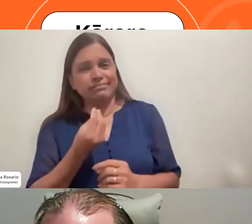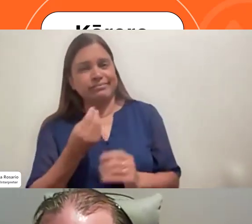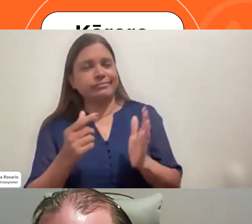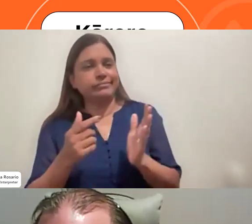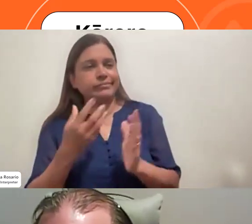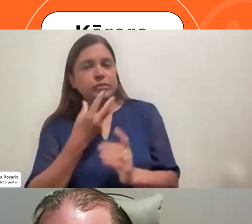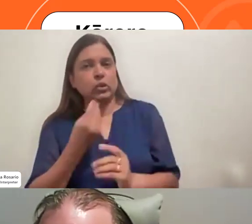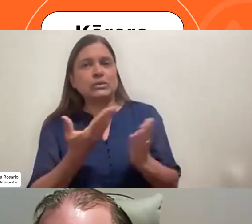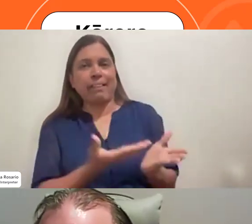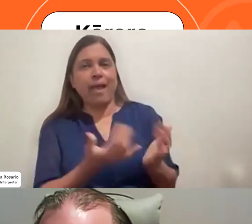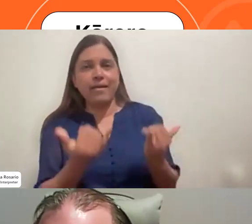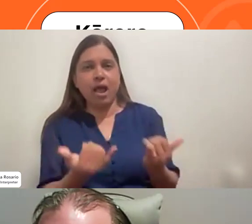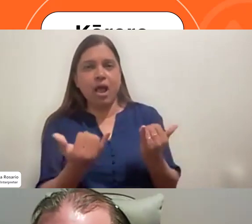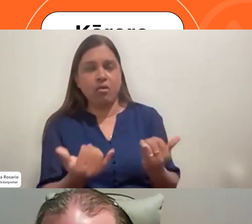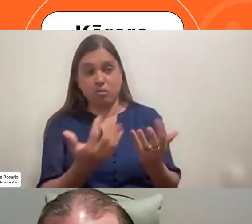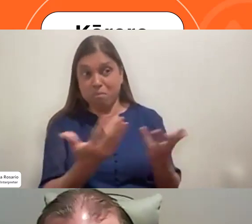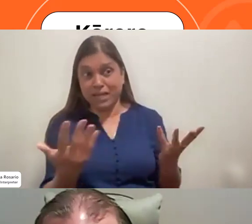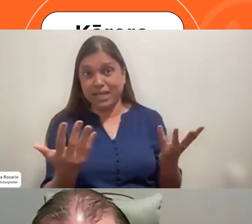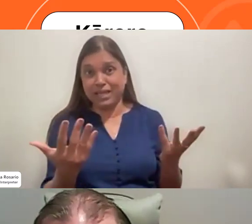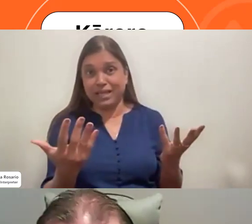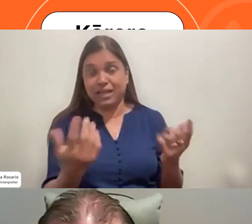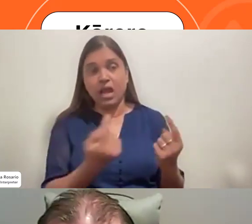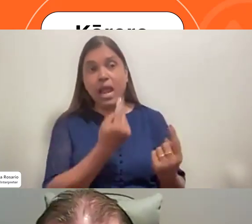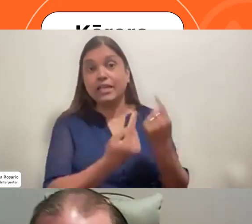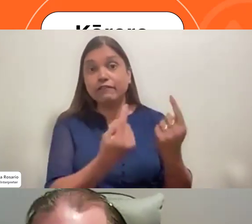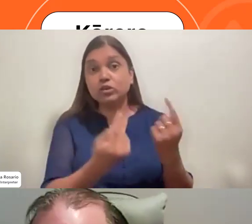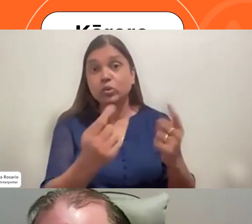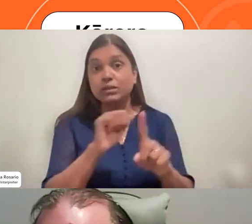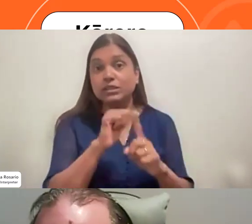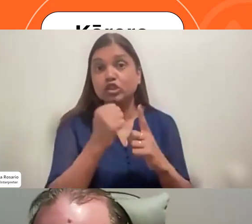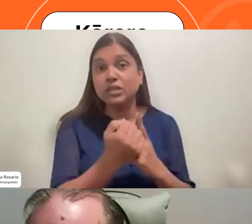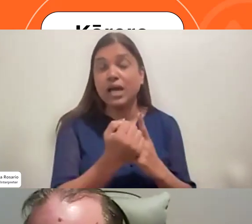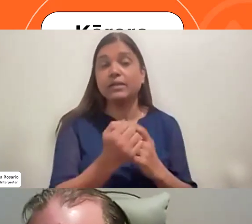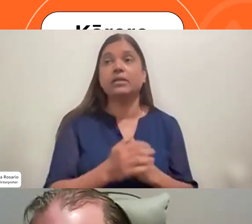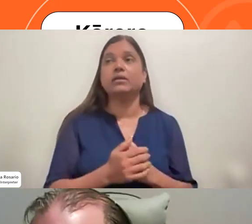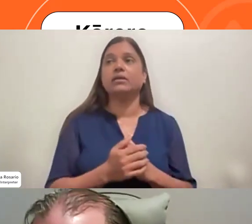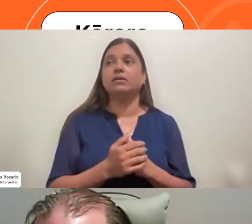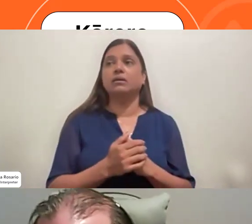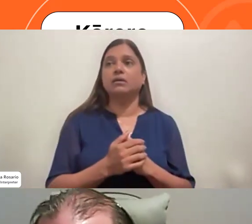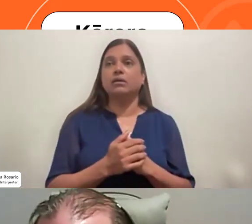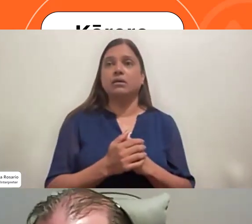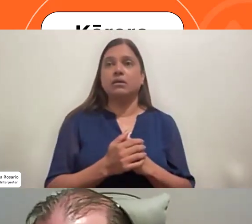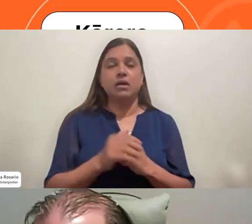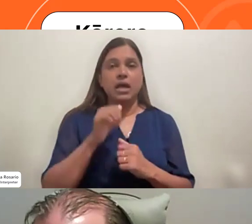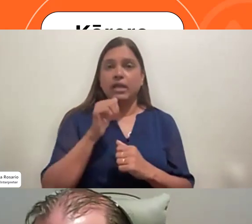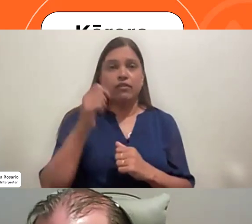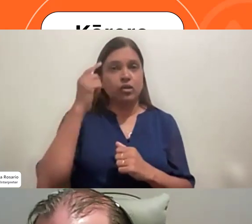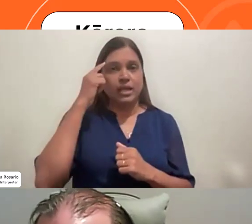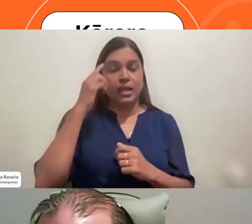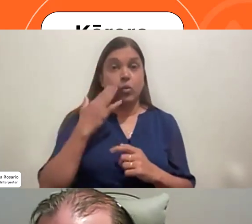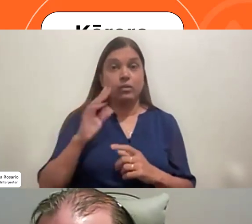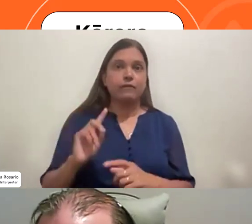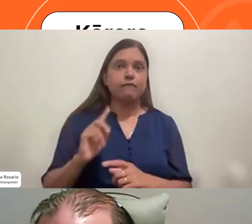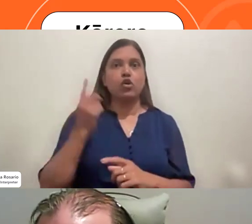and as businesses and as society, if we don't think of accessibility as one of our first lenses when we start to